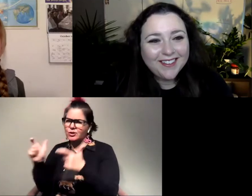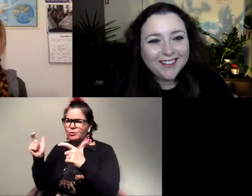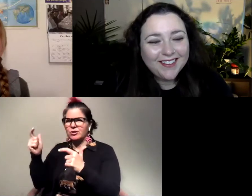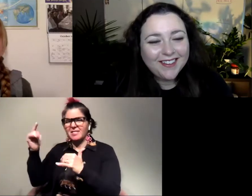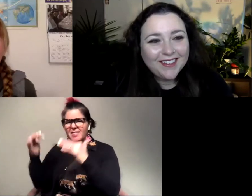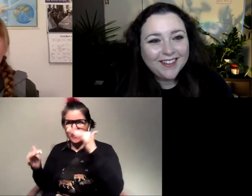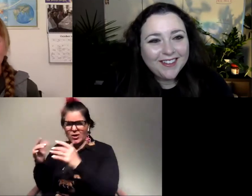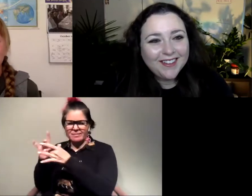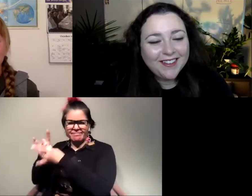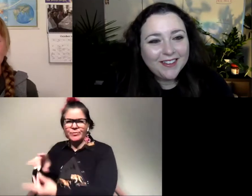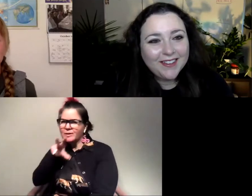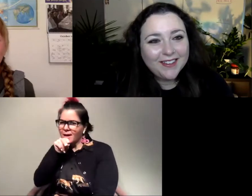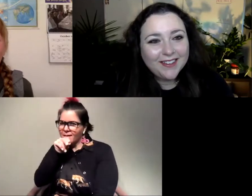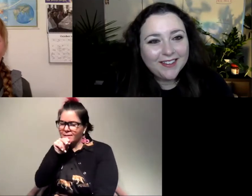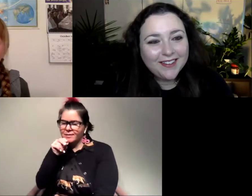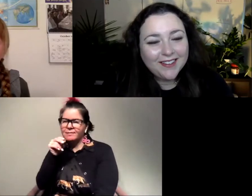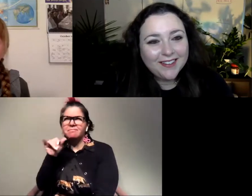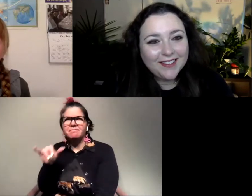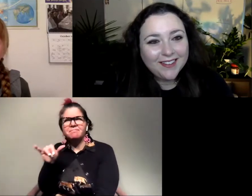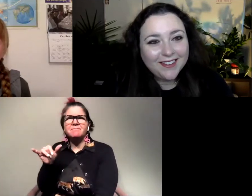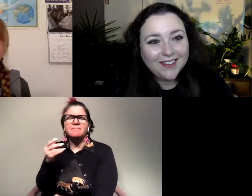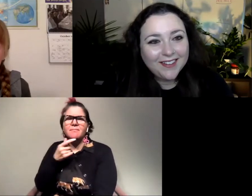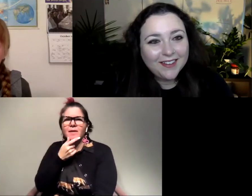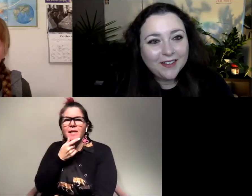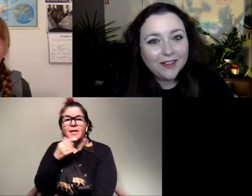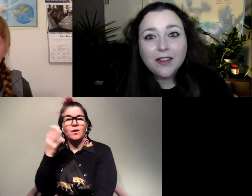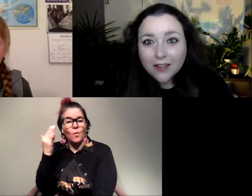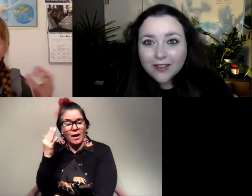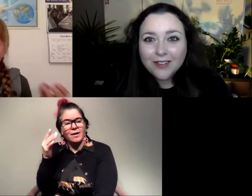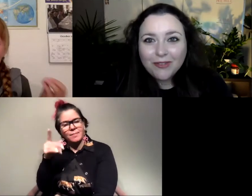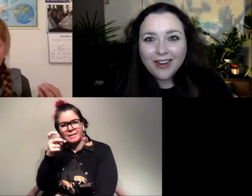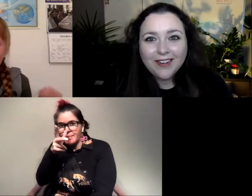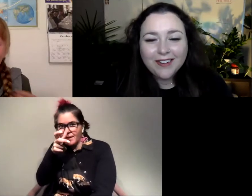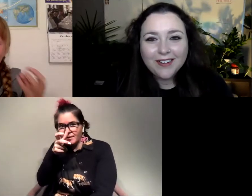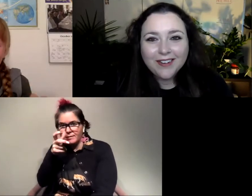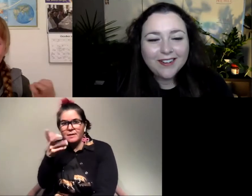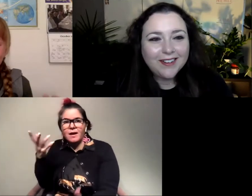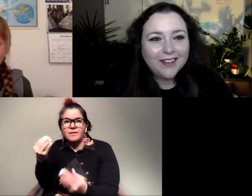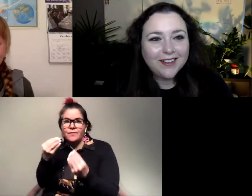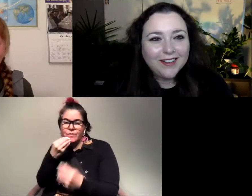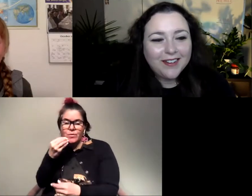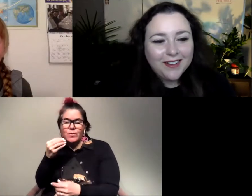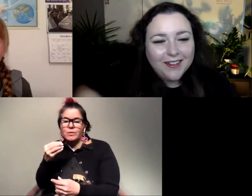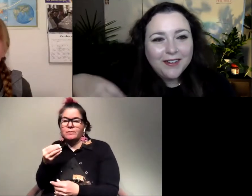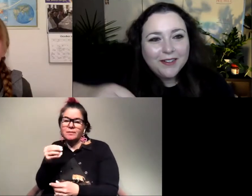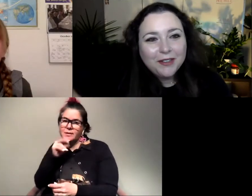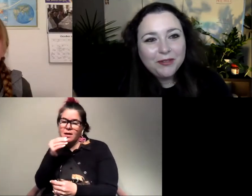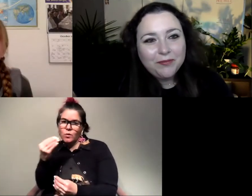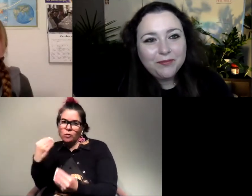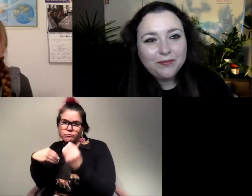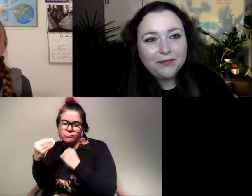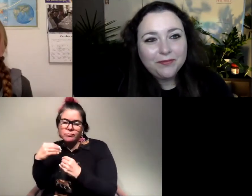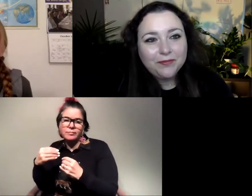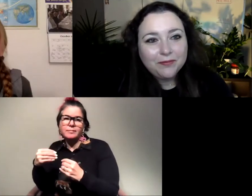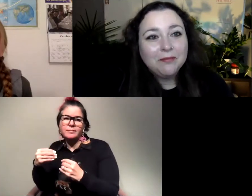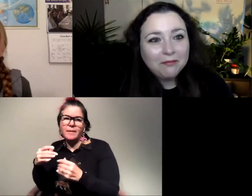And that's partially because of the midges, and because there's a lot of food for those ducks to eat in this lake in the middle